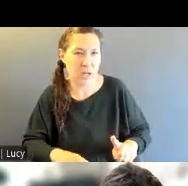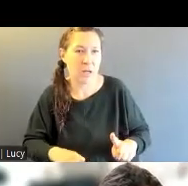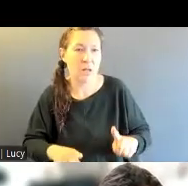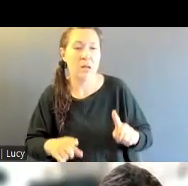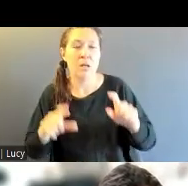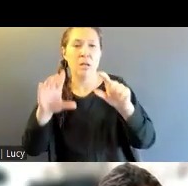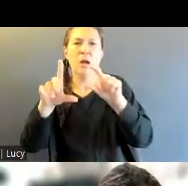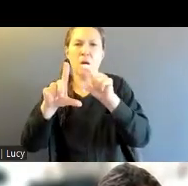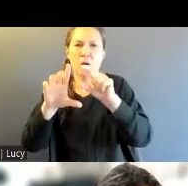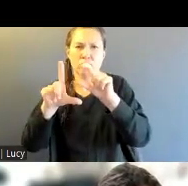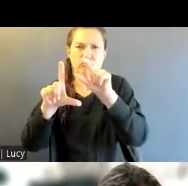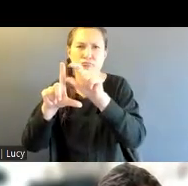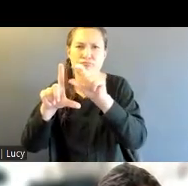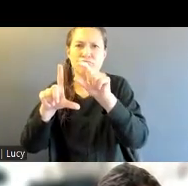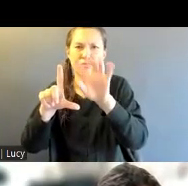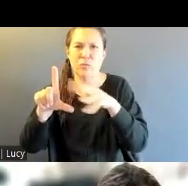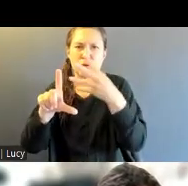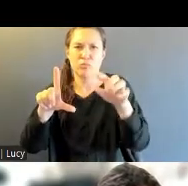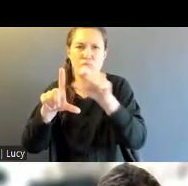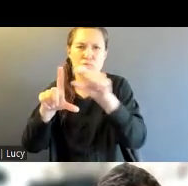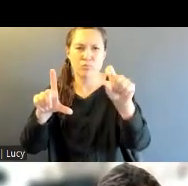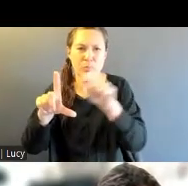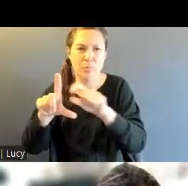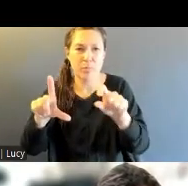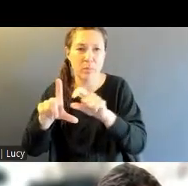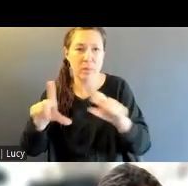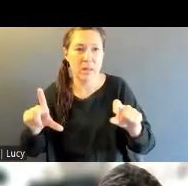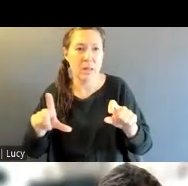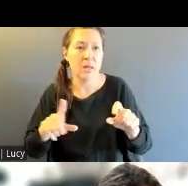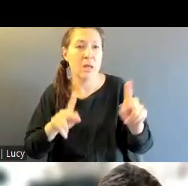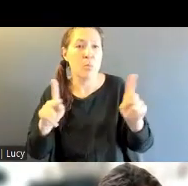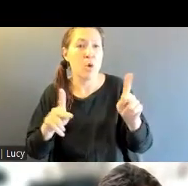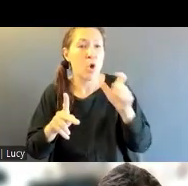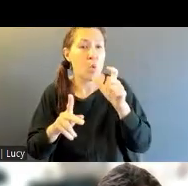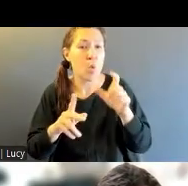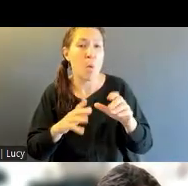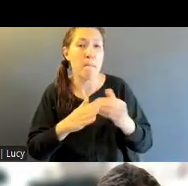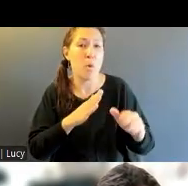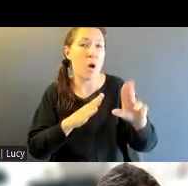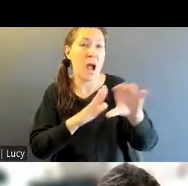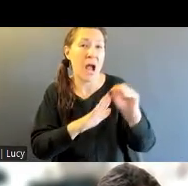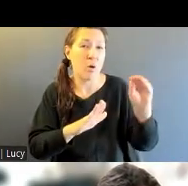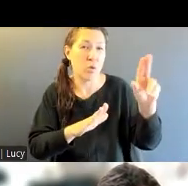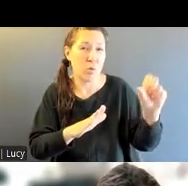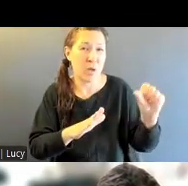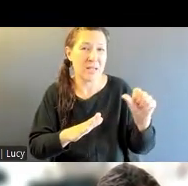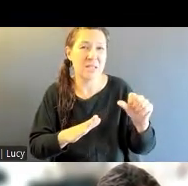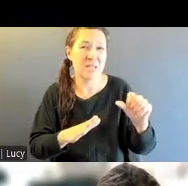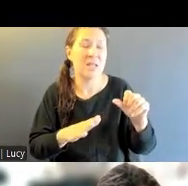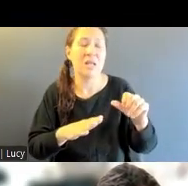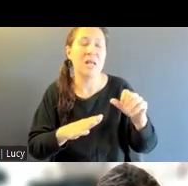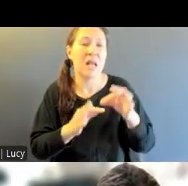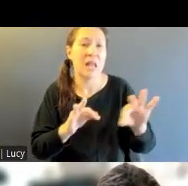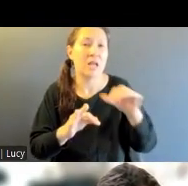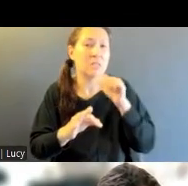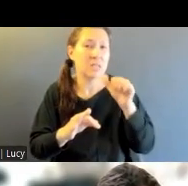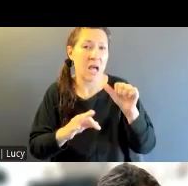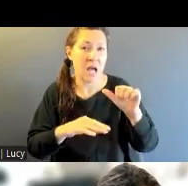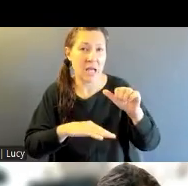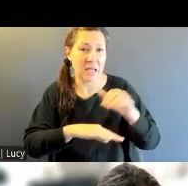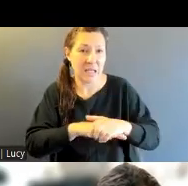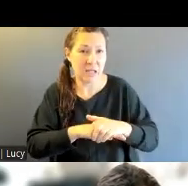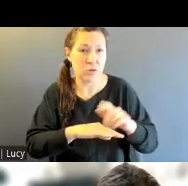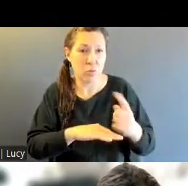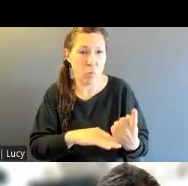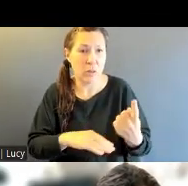Islands residents who were born outside the US and spoke a language other than English, shown by the green bars, were more likely to report experiencing